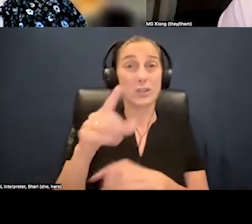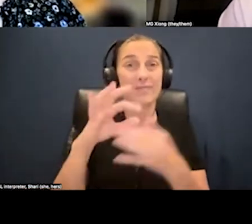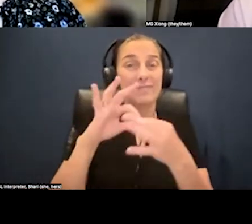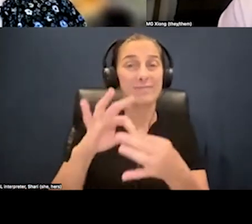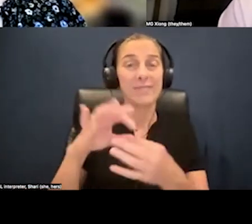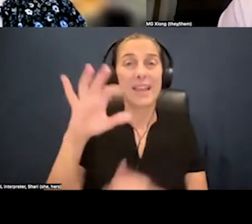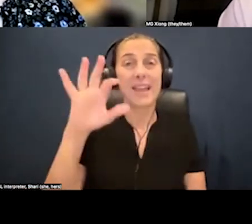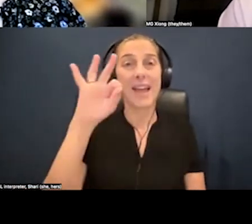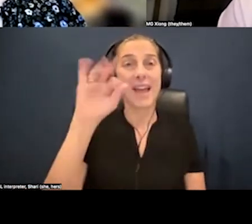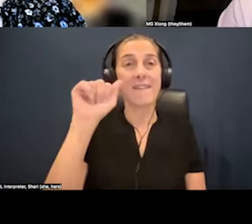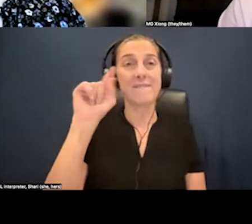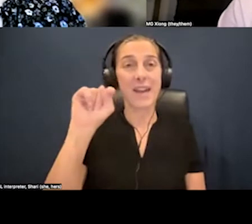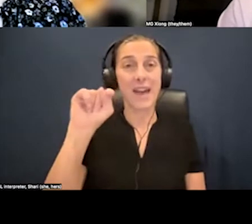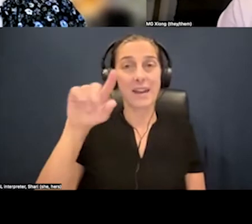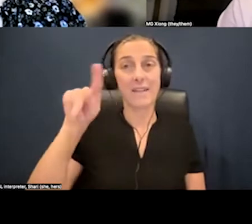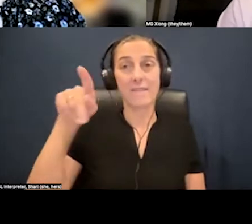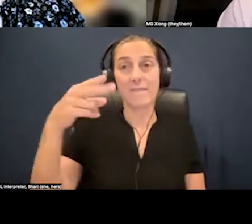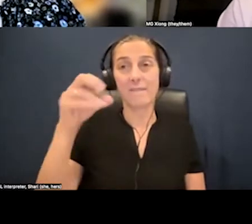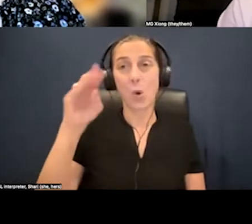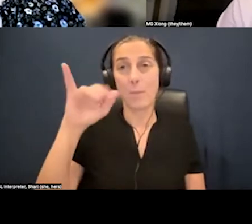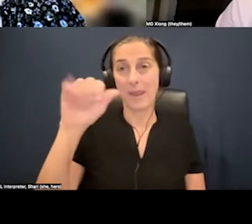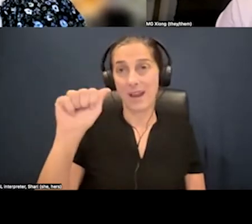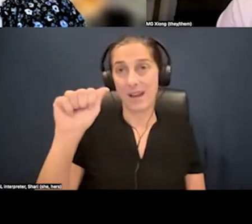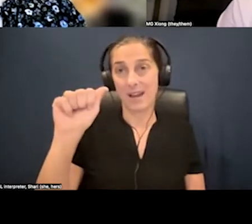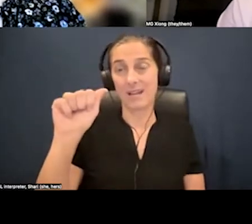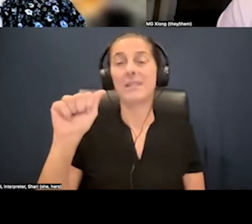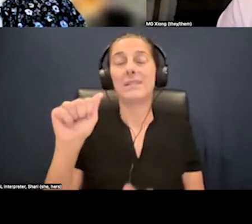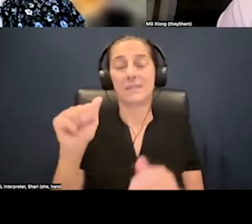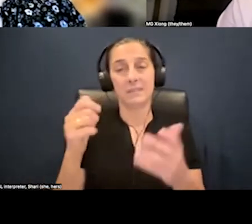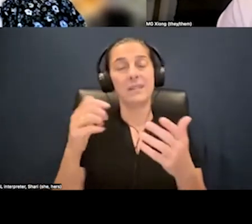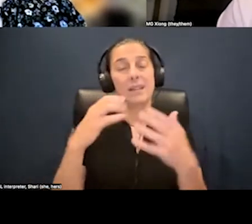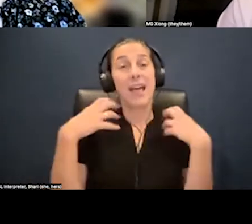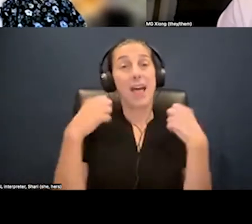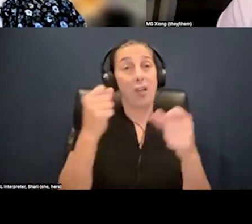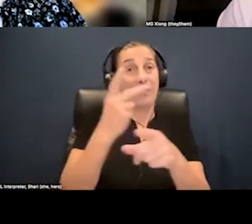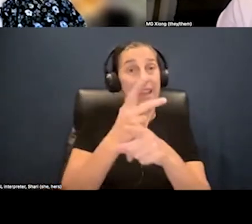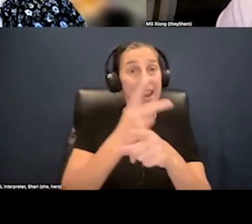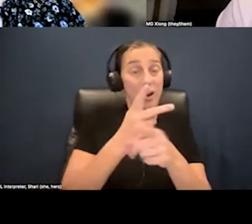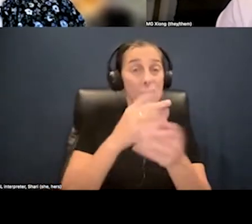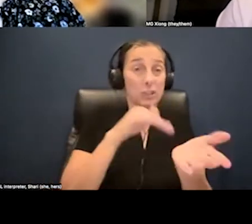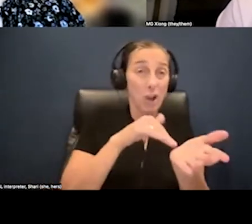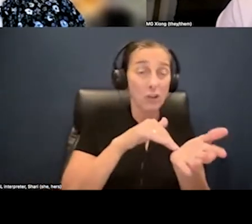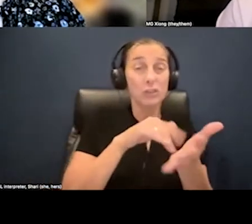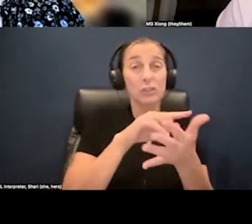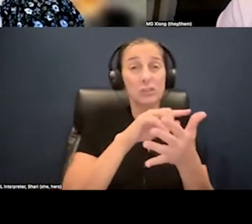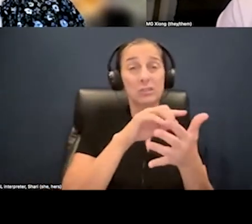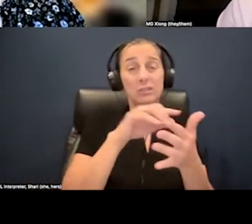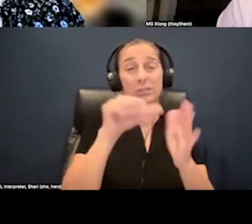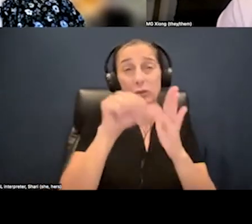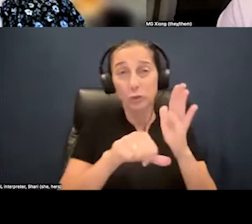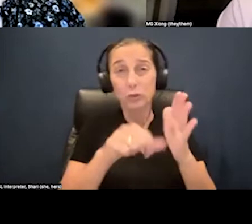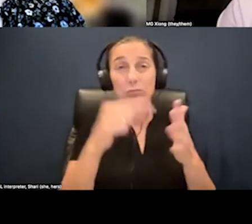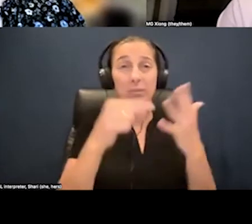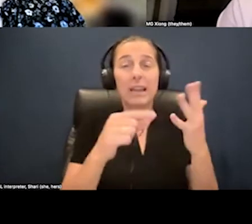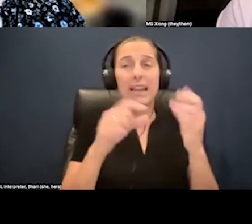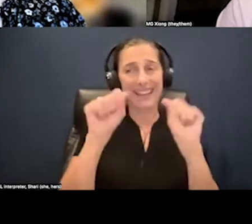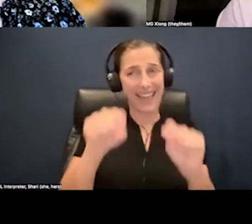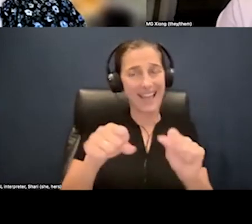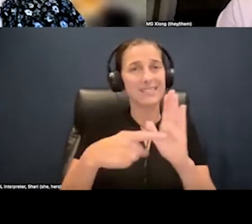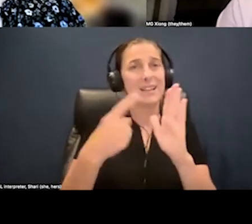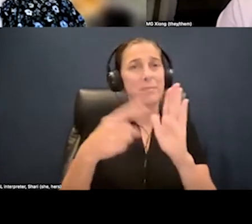in gender affirming care. And I think it's really important to note that while